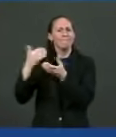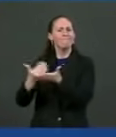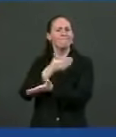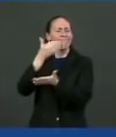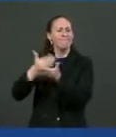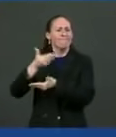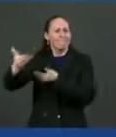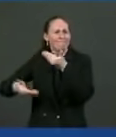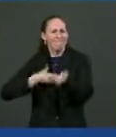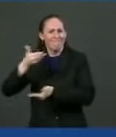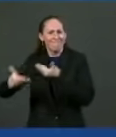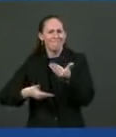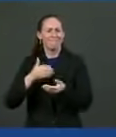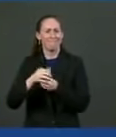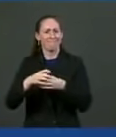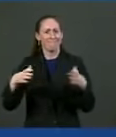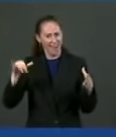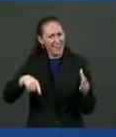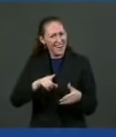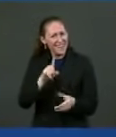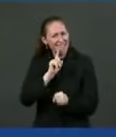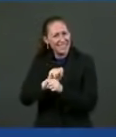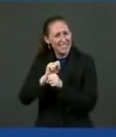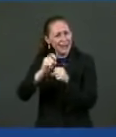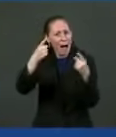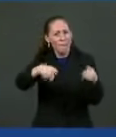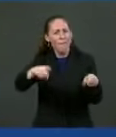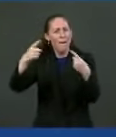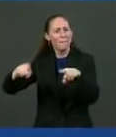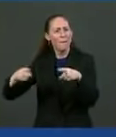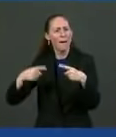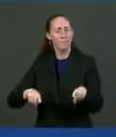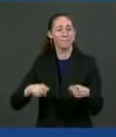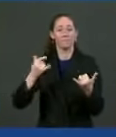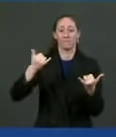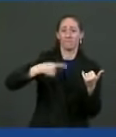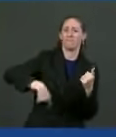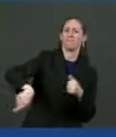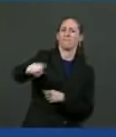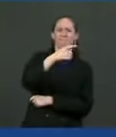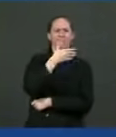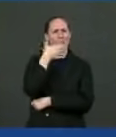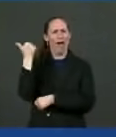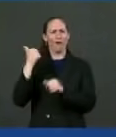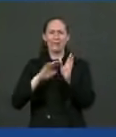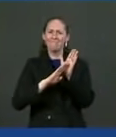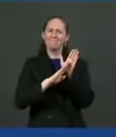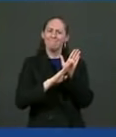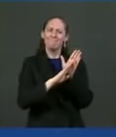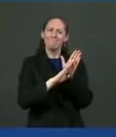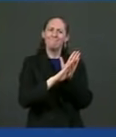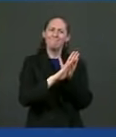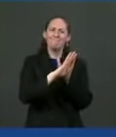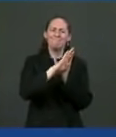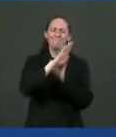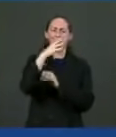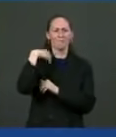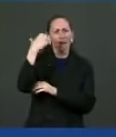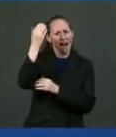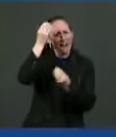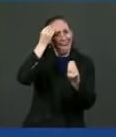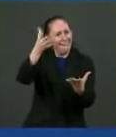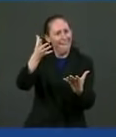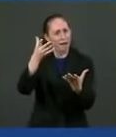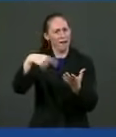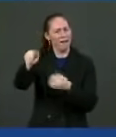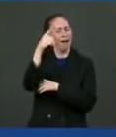while America is much in better shape than it was 7 months ago when I took office, I need to tell you a second fact. We're in